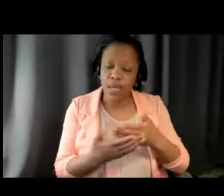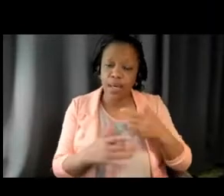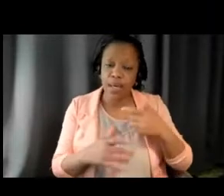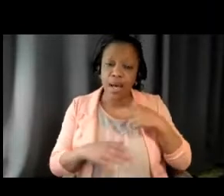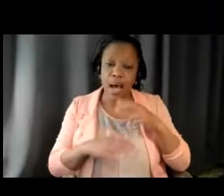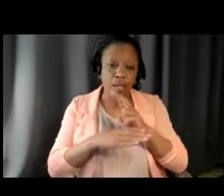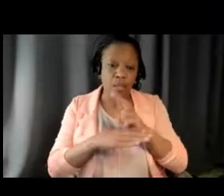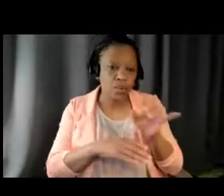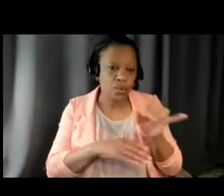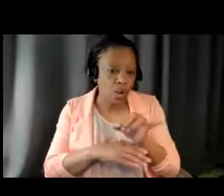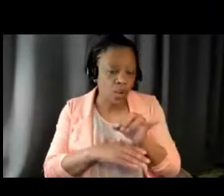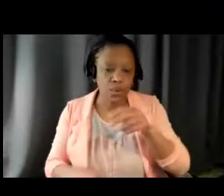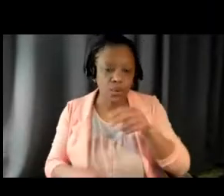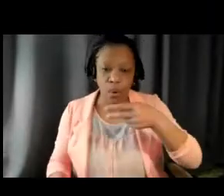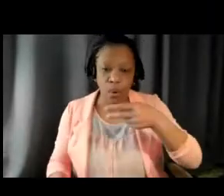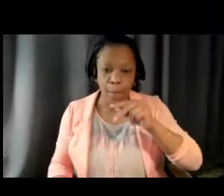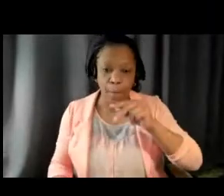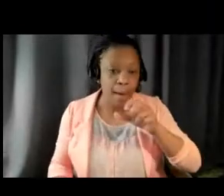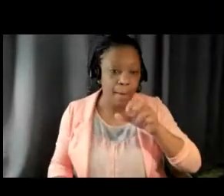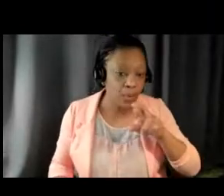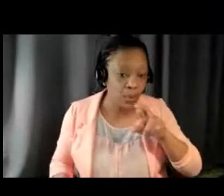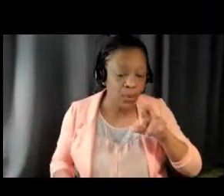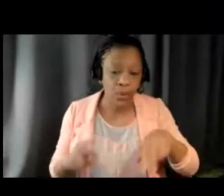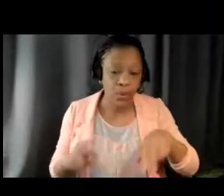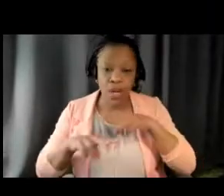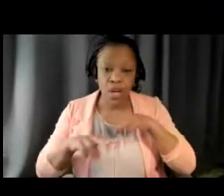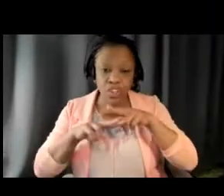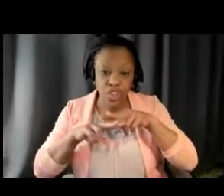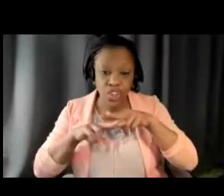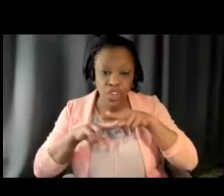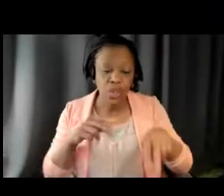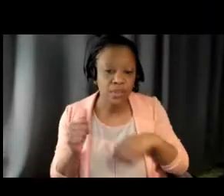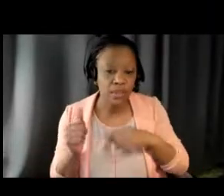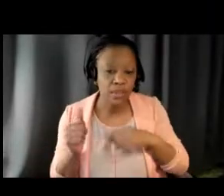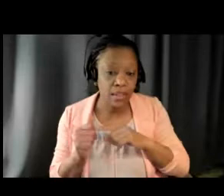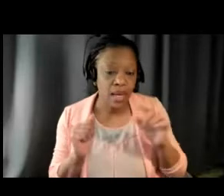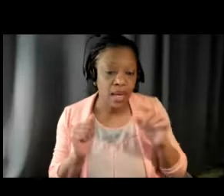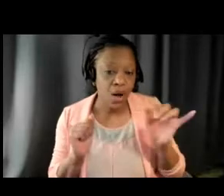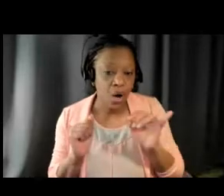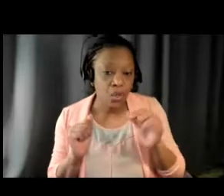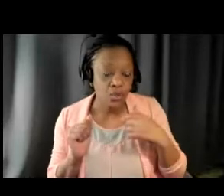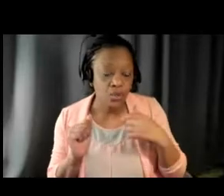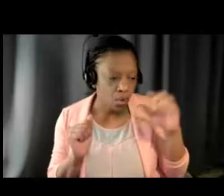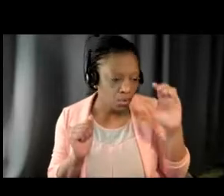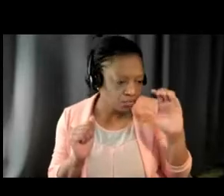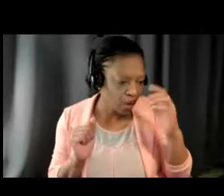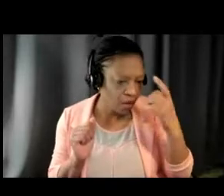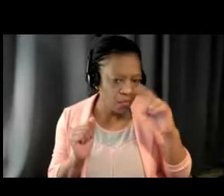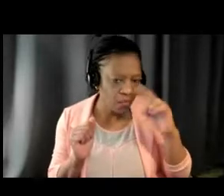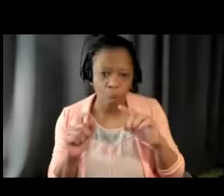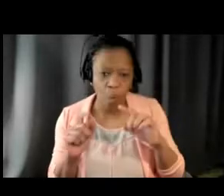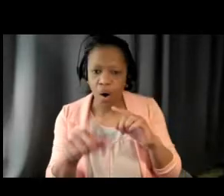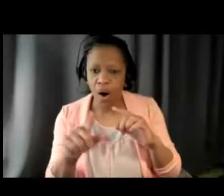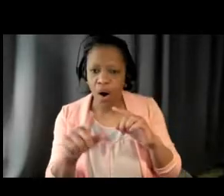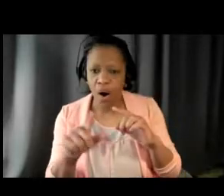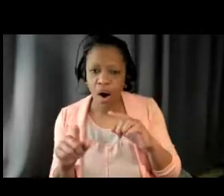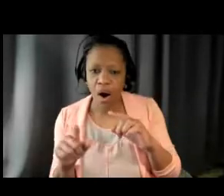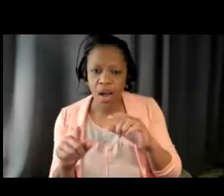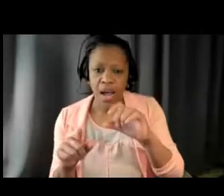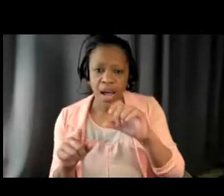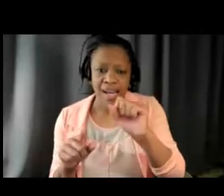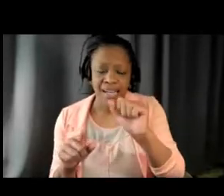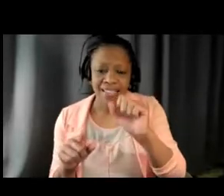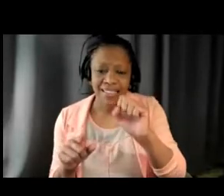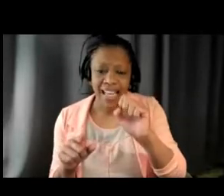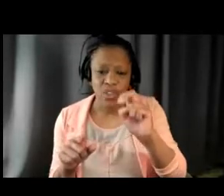pepper, salt. I also brought, I was looking for my the Cajun. I use a little sesame for